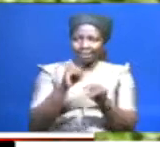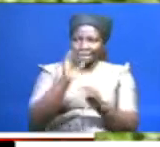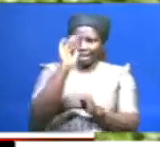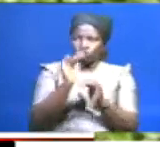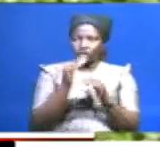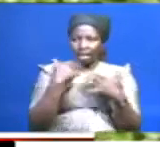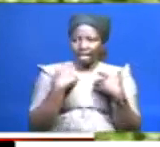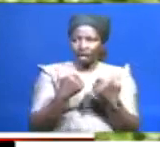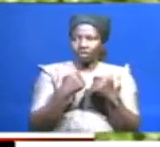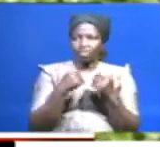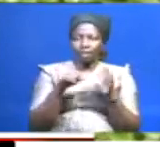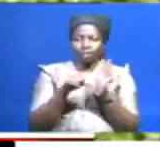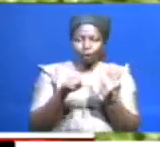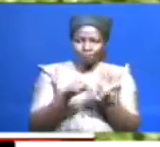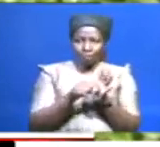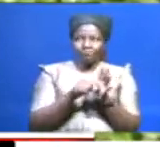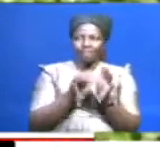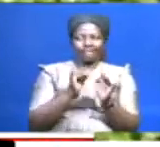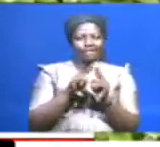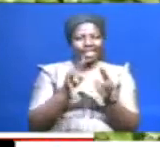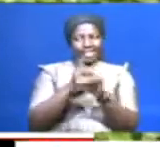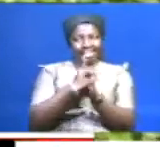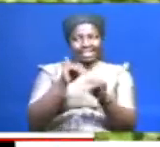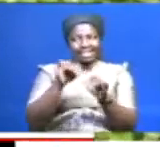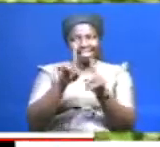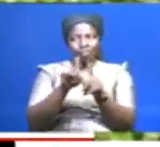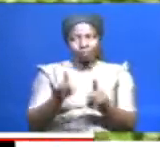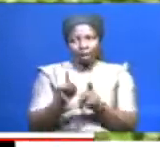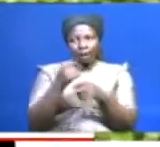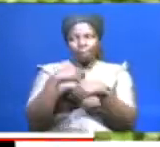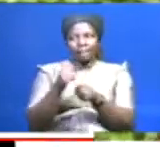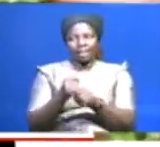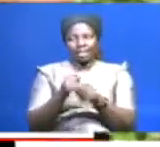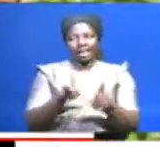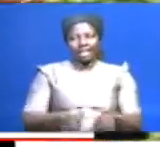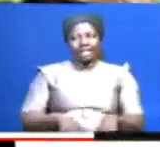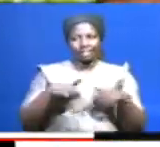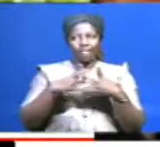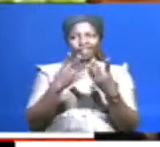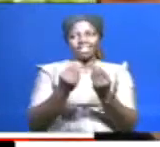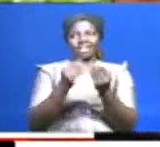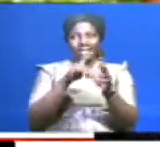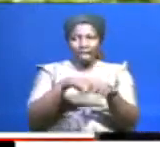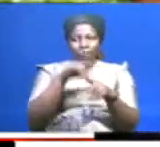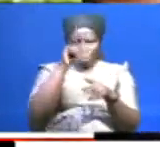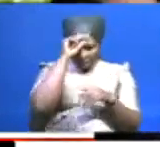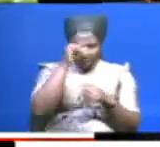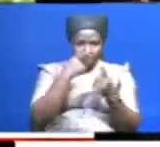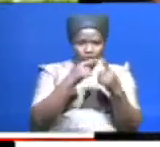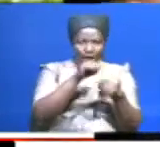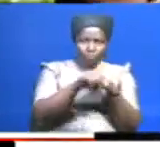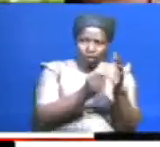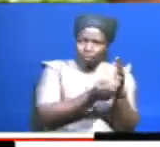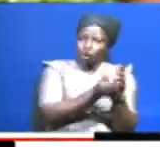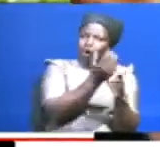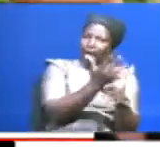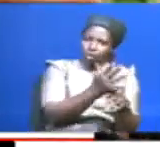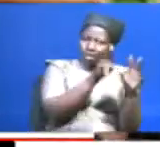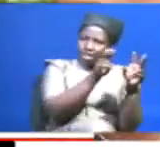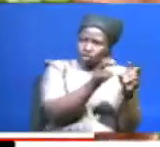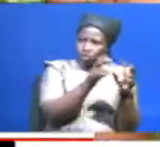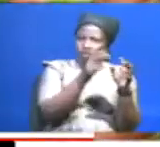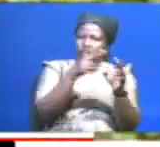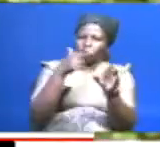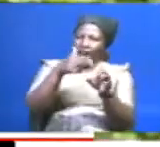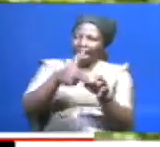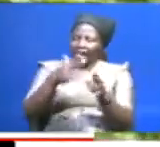It's very clean. And the other thing is that it's making life also being easier. So when the government is talking of the issues of production and petrol and everything and